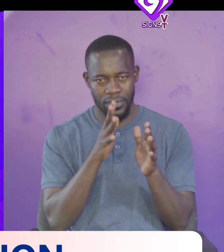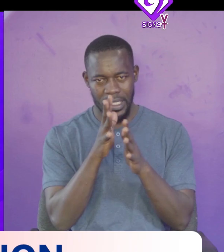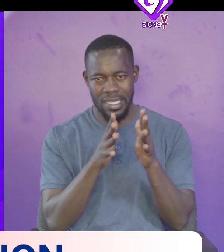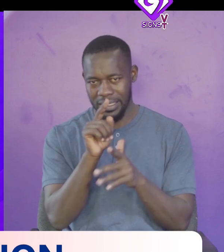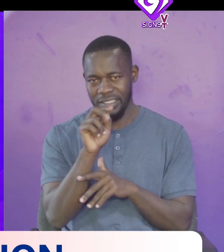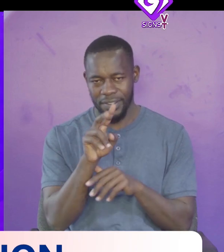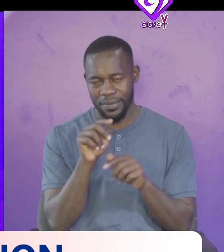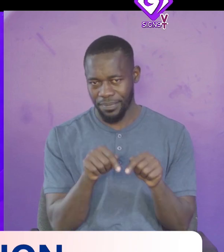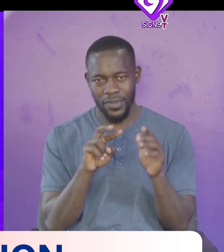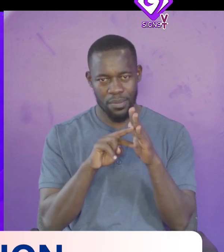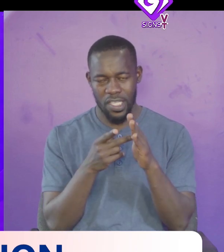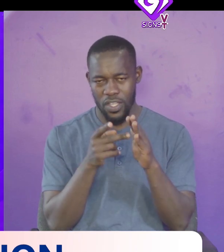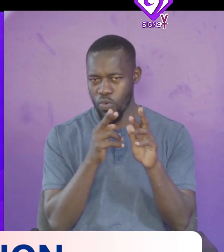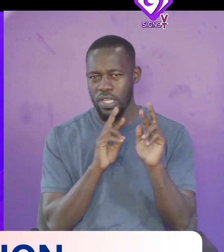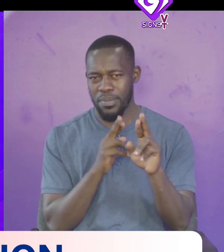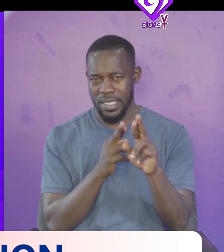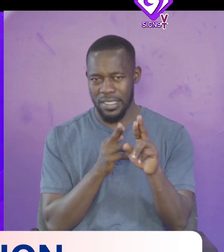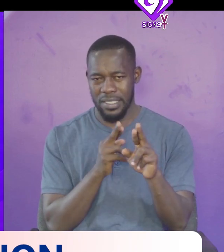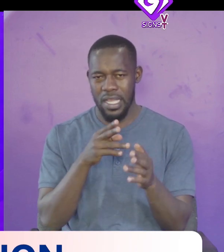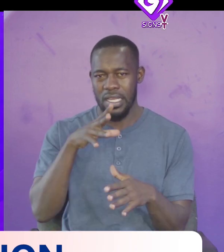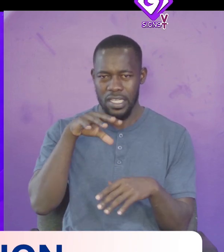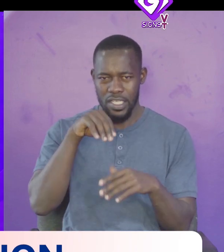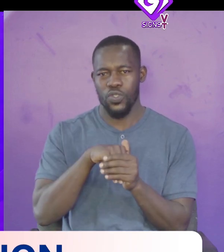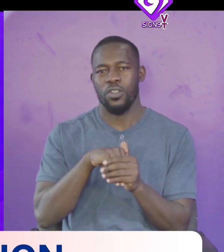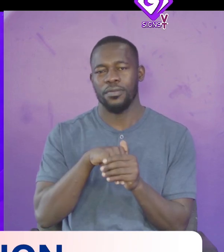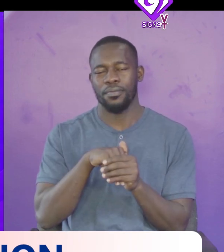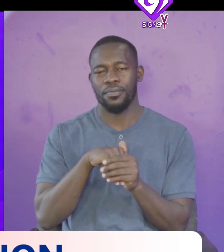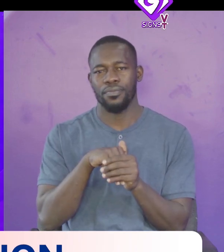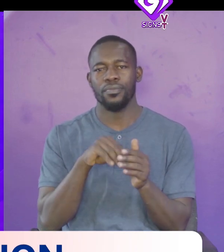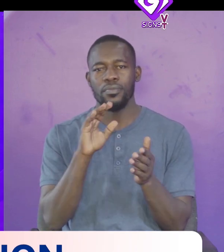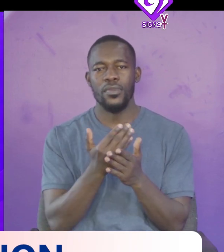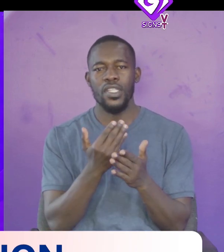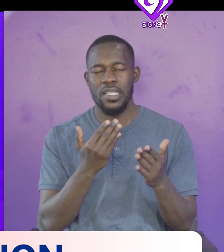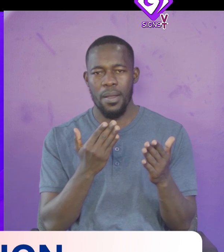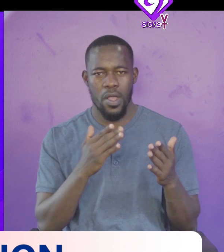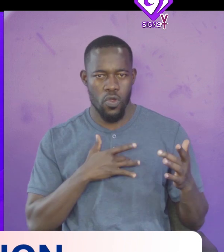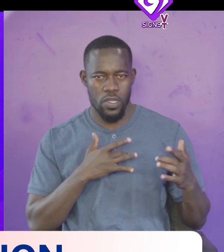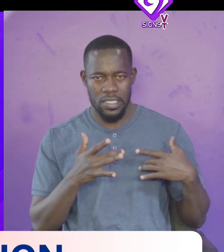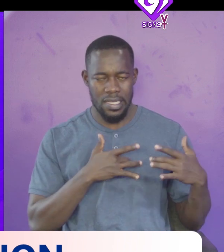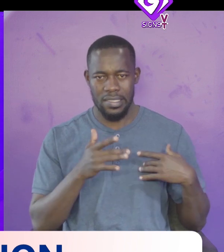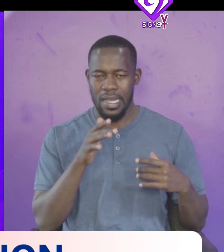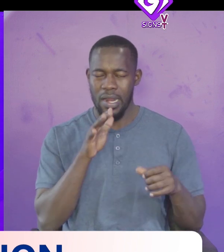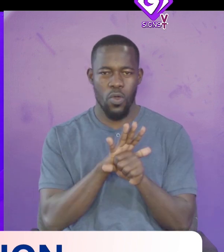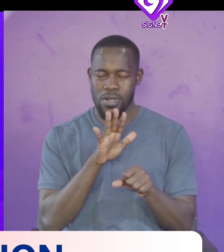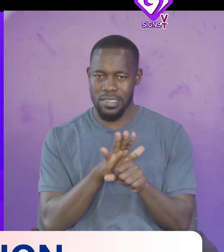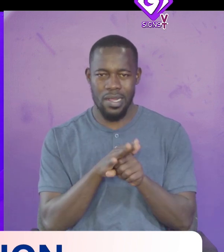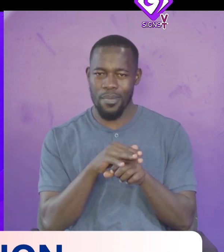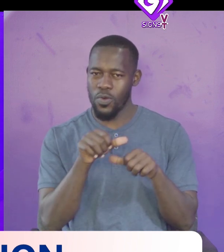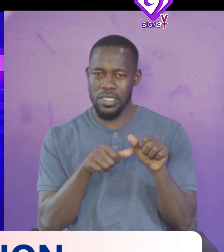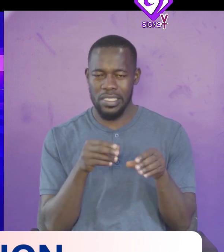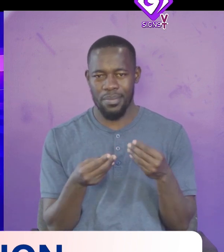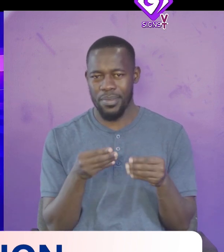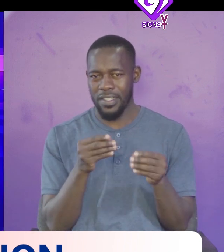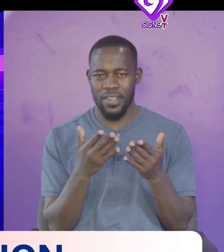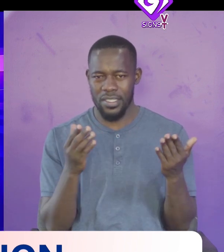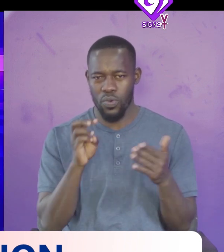respect the issues of inclusion. Yeah, in fact, some of the issues we are being beaten about is those issues, and we will talk